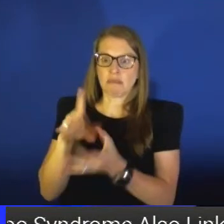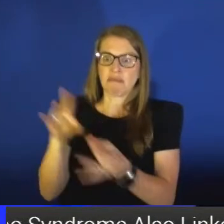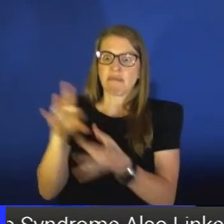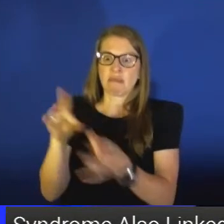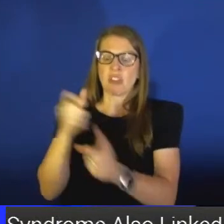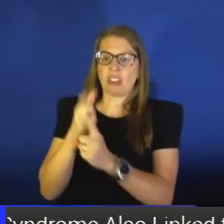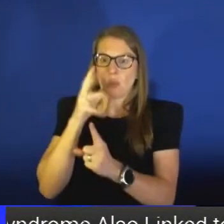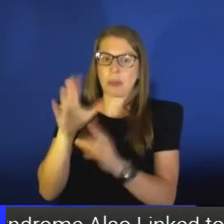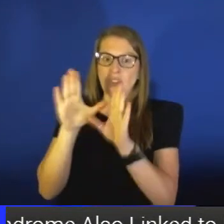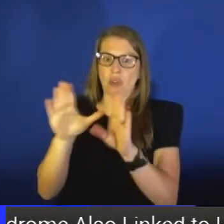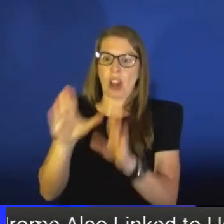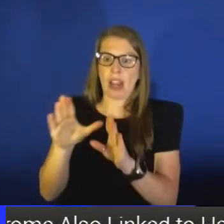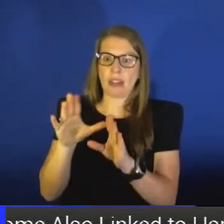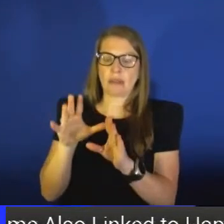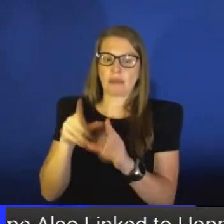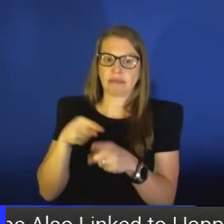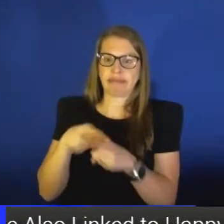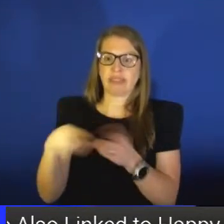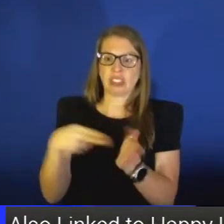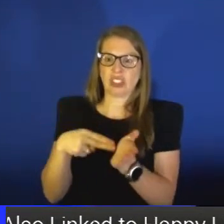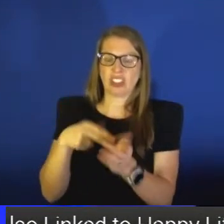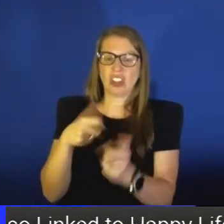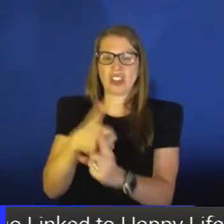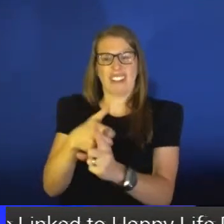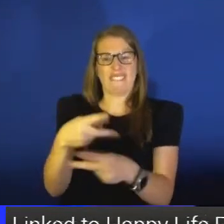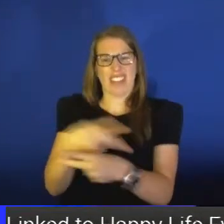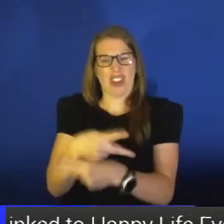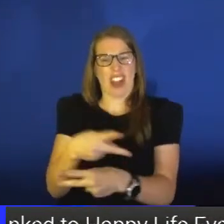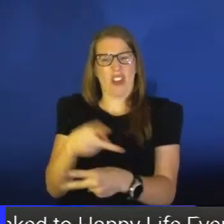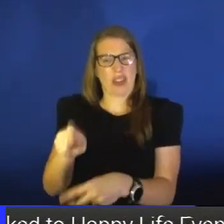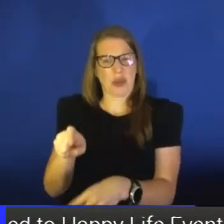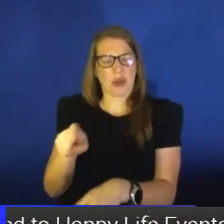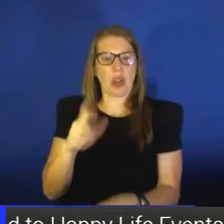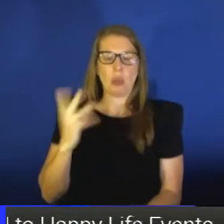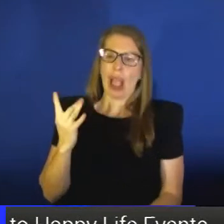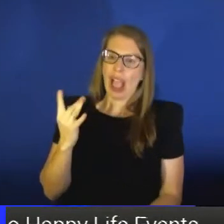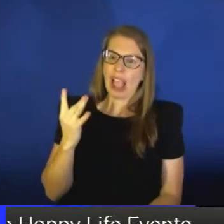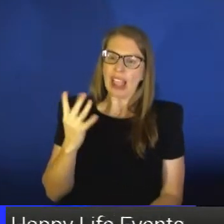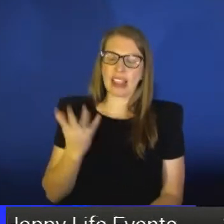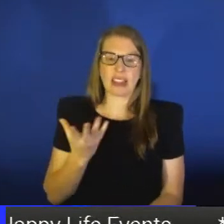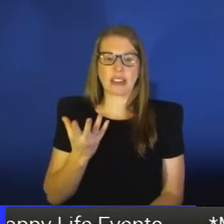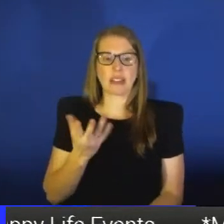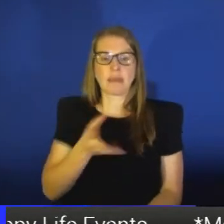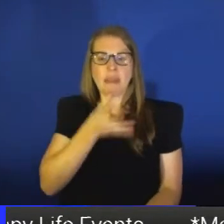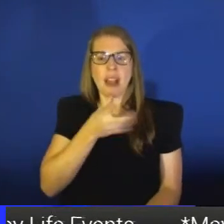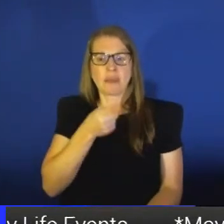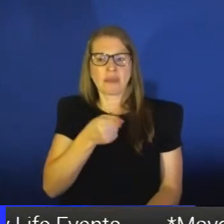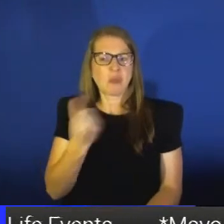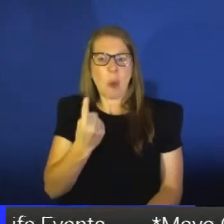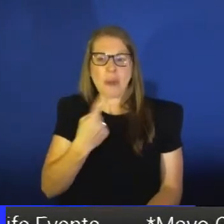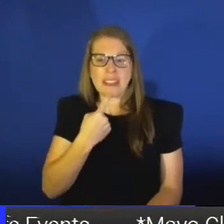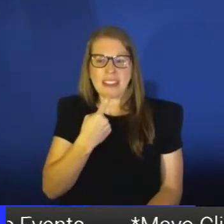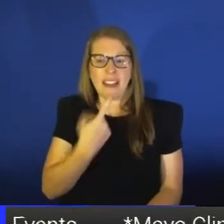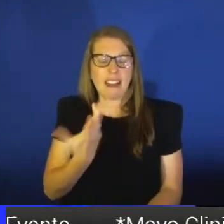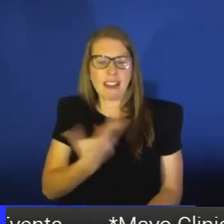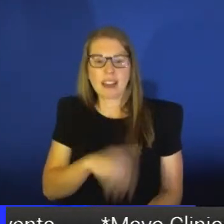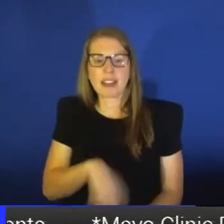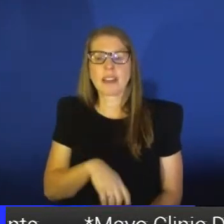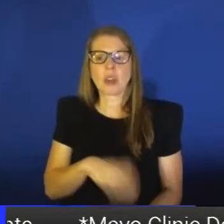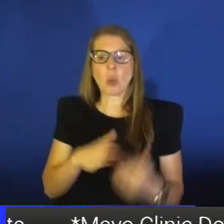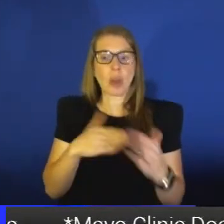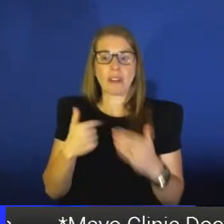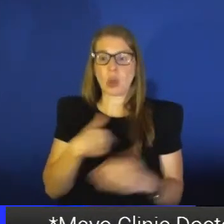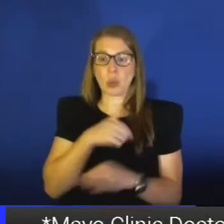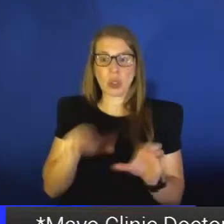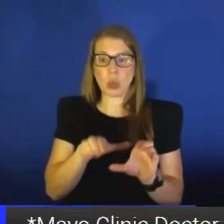nursing. Claire had to figure that out herself. And I said, well, why? And she said, Mom, you've always said that whatever we do, we